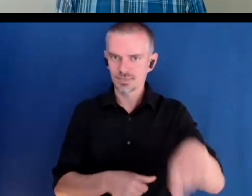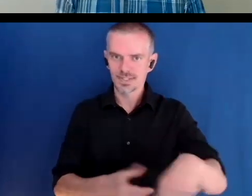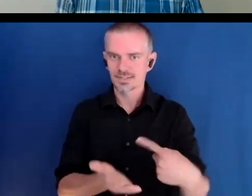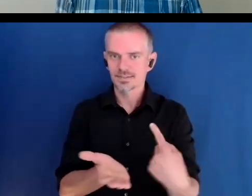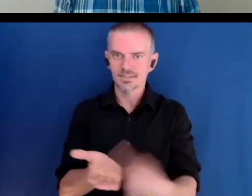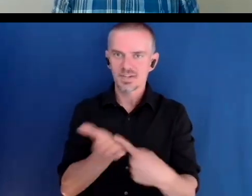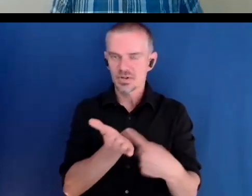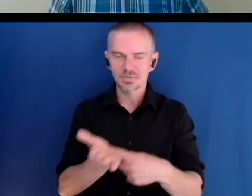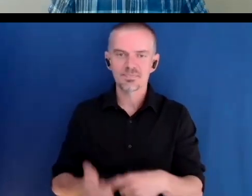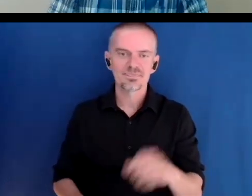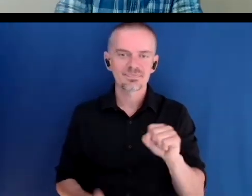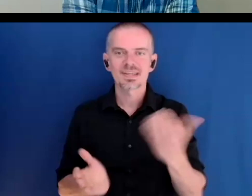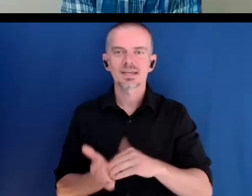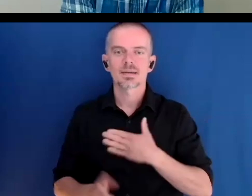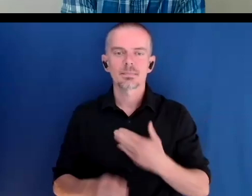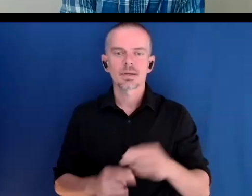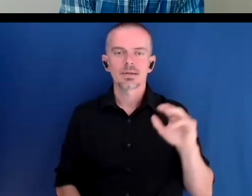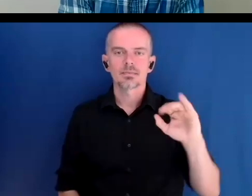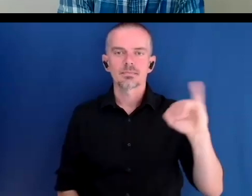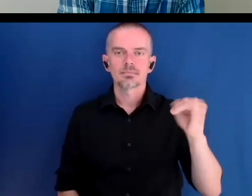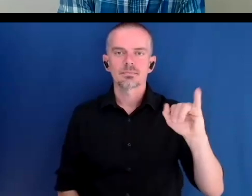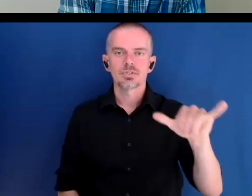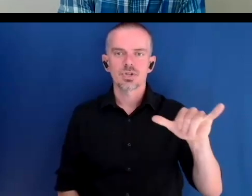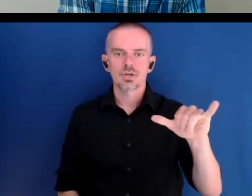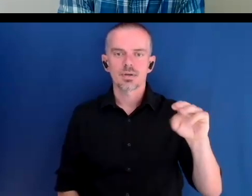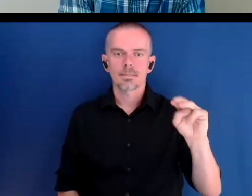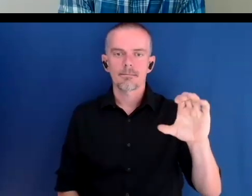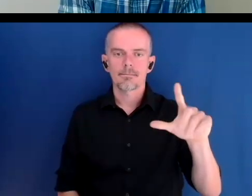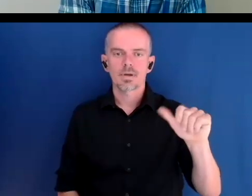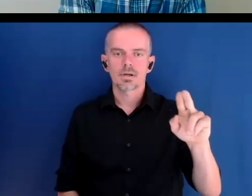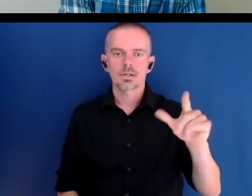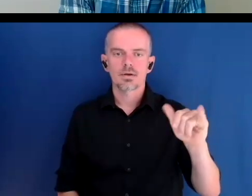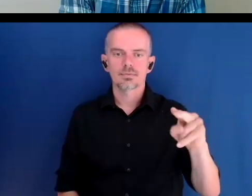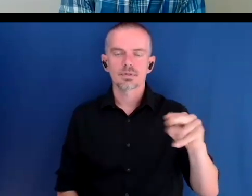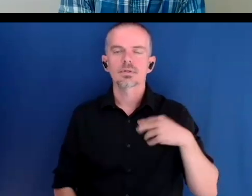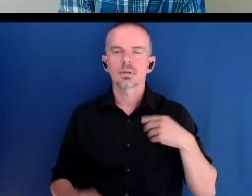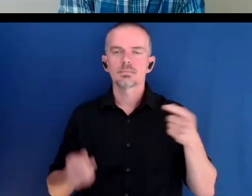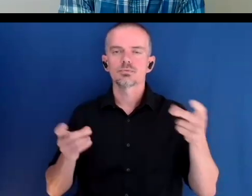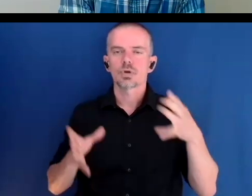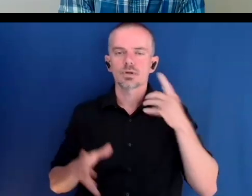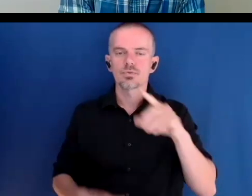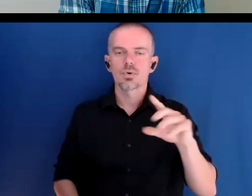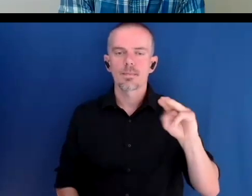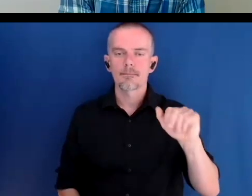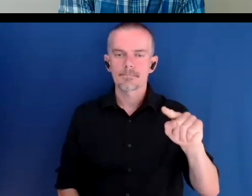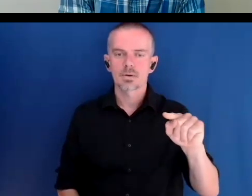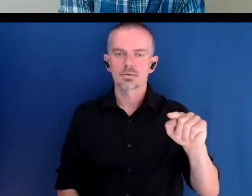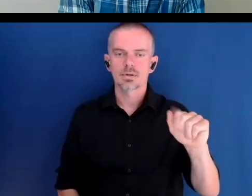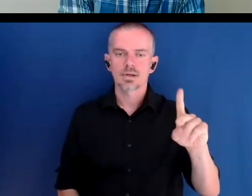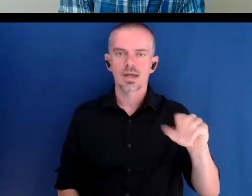And again, my name is Jay McLaughlin. I direct Mount Adams Resource Stewards, and we're a community forestry organization based